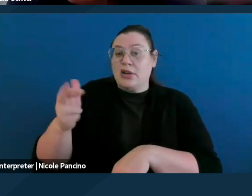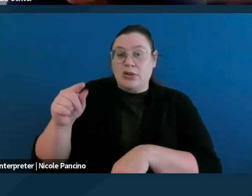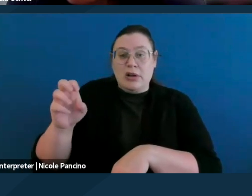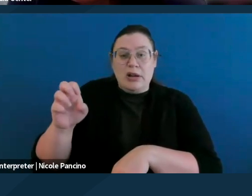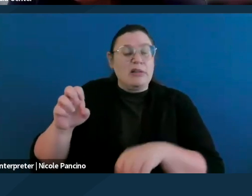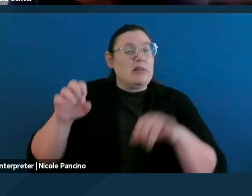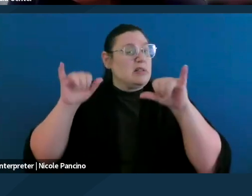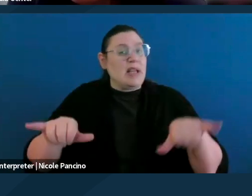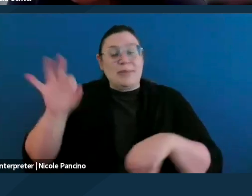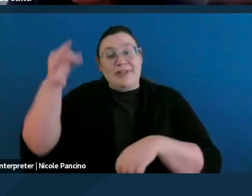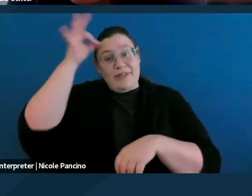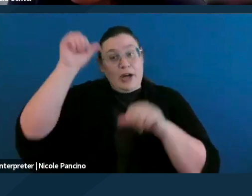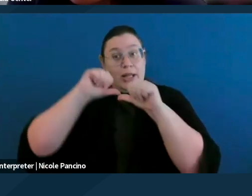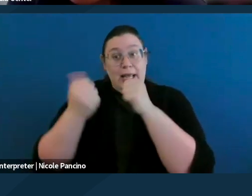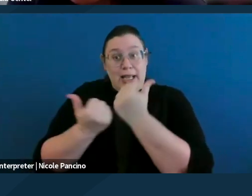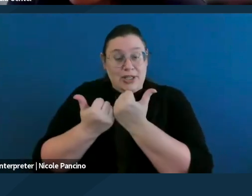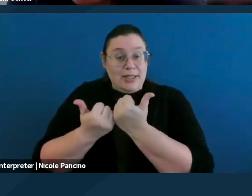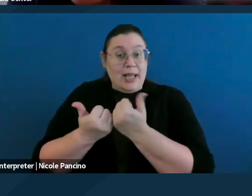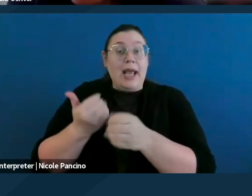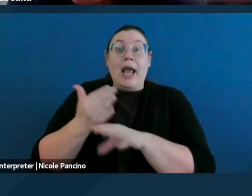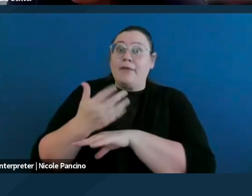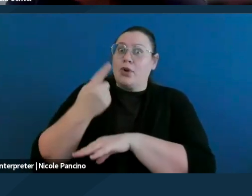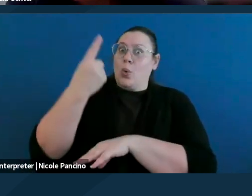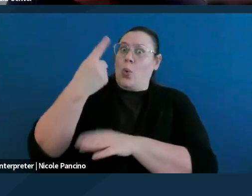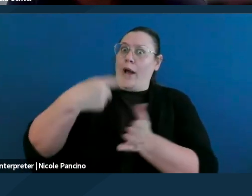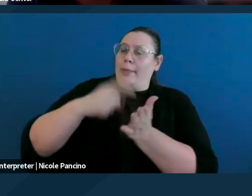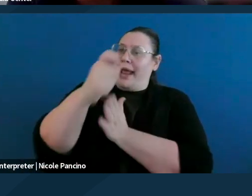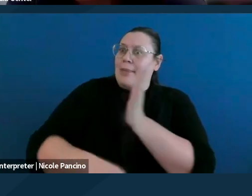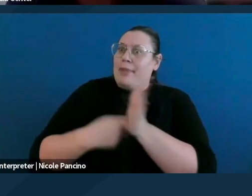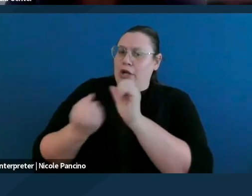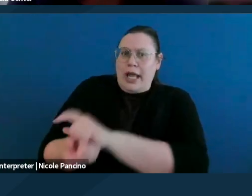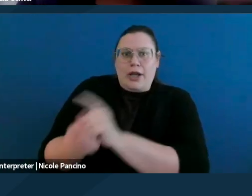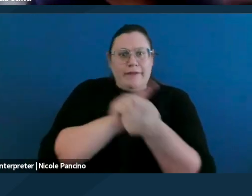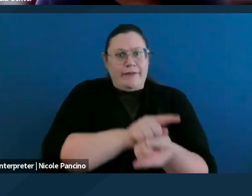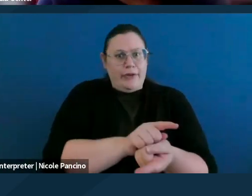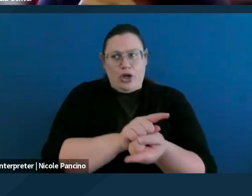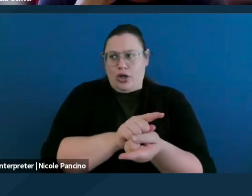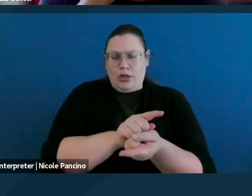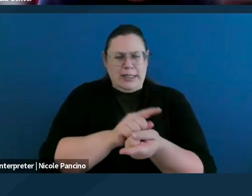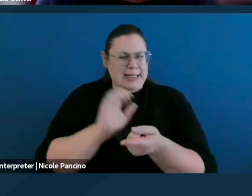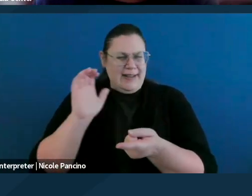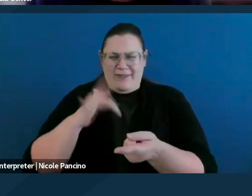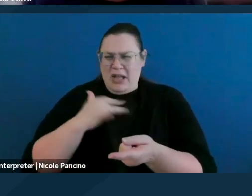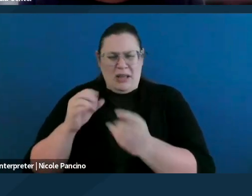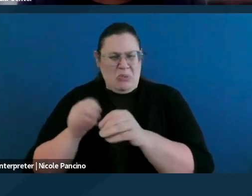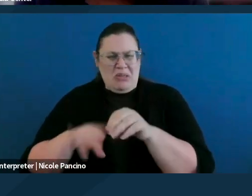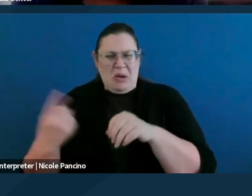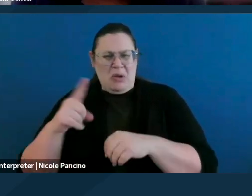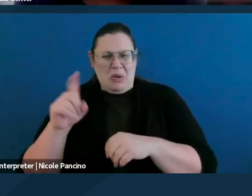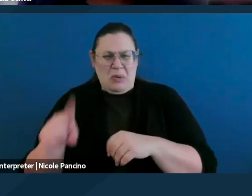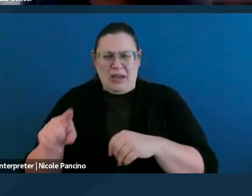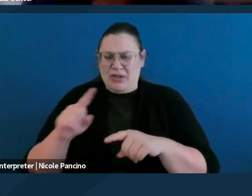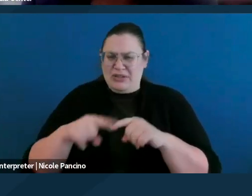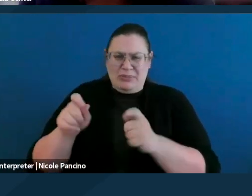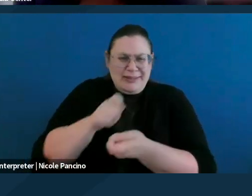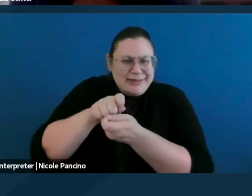federal agency, can be converted after one full pay period. It seems like more than one question, but I don't know the details